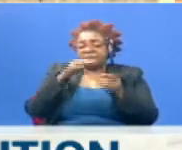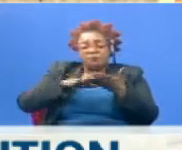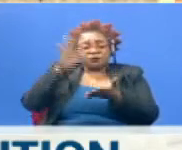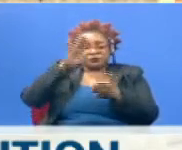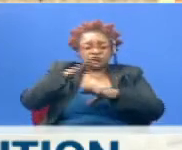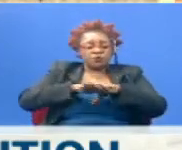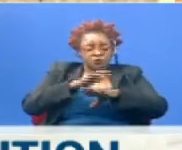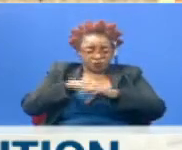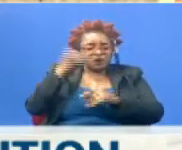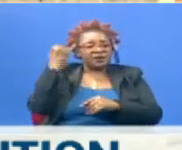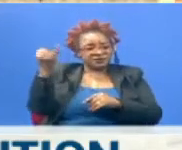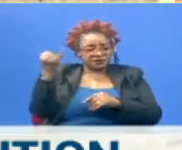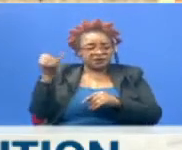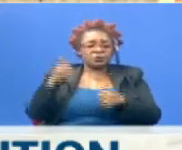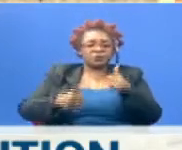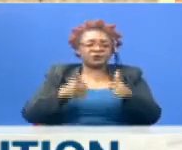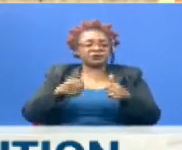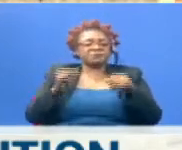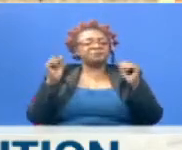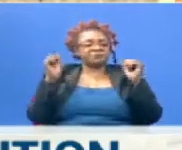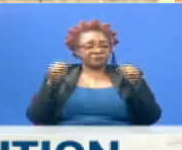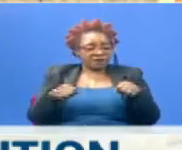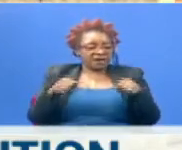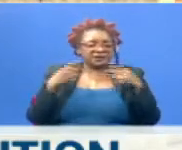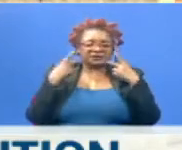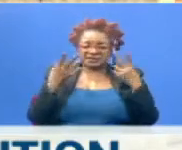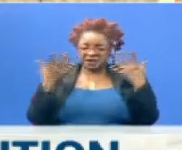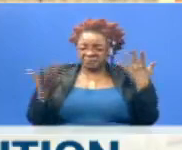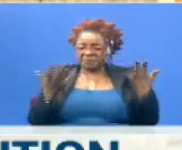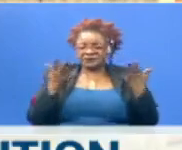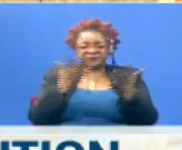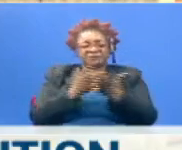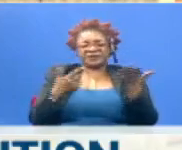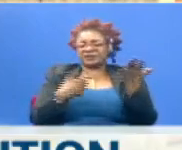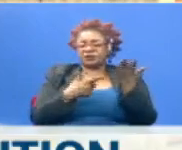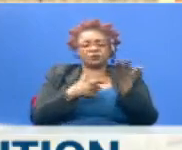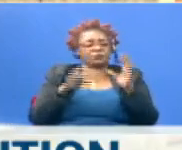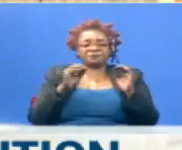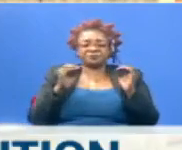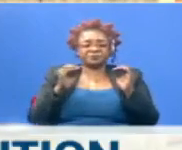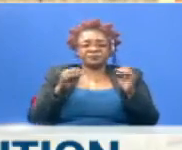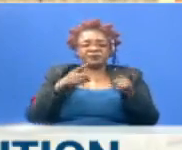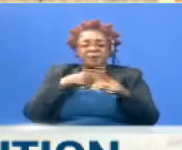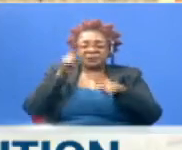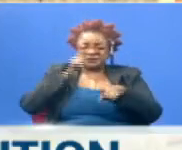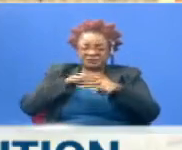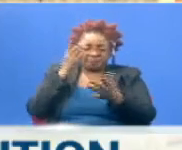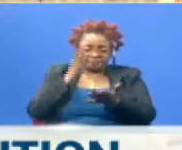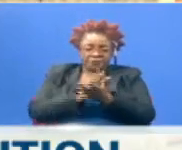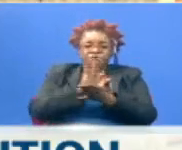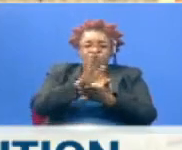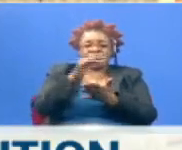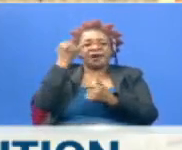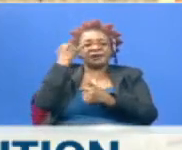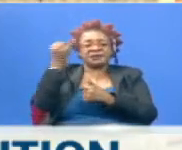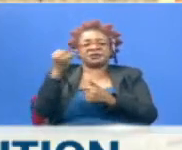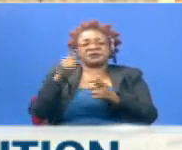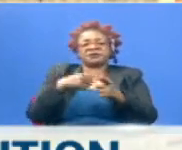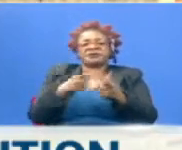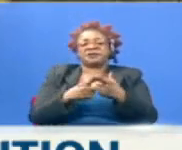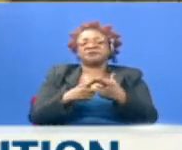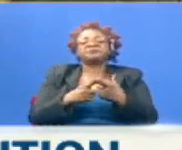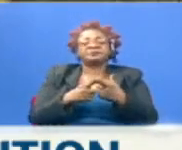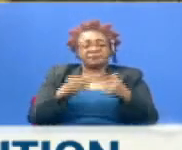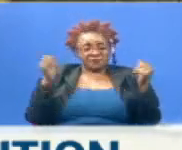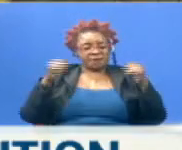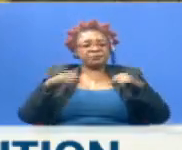ideas. Zenye maybe zineza kuwa unezaona, maybe it's not something technical, but once you prove your idea, zinaona ni kitu very much possible.